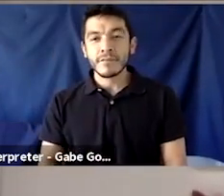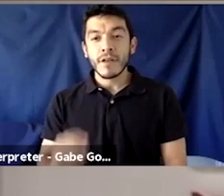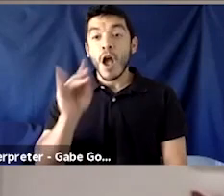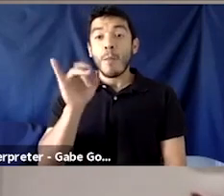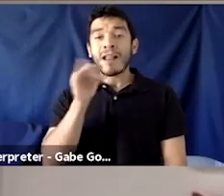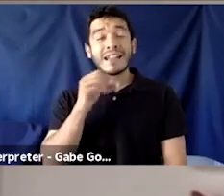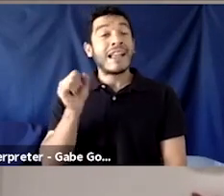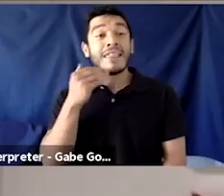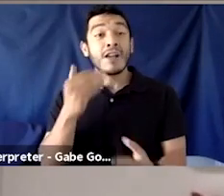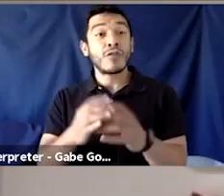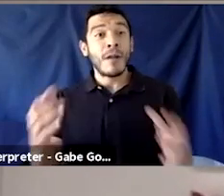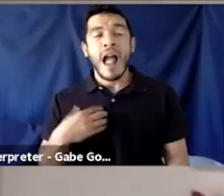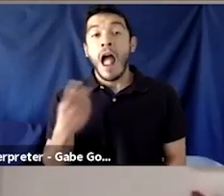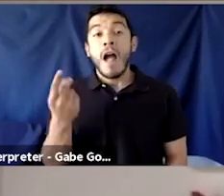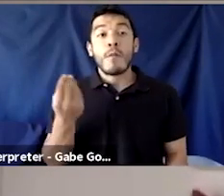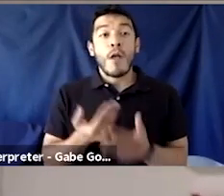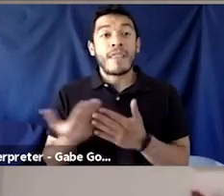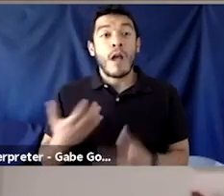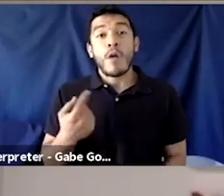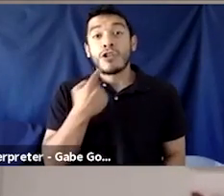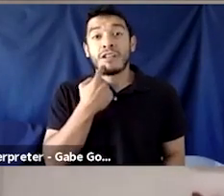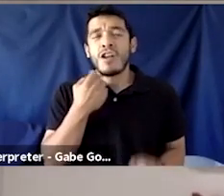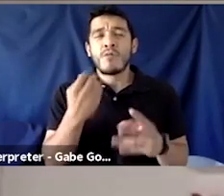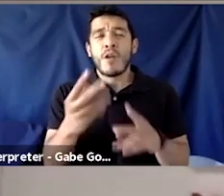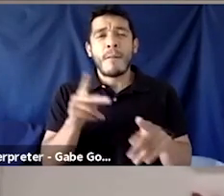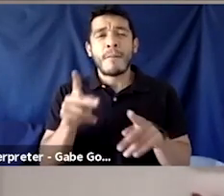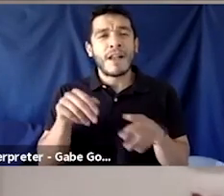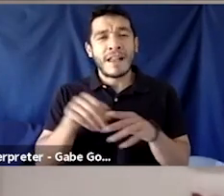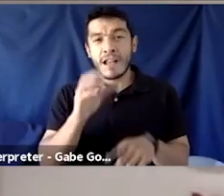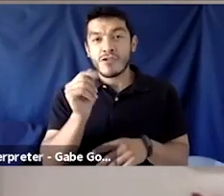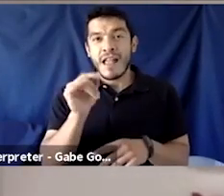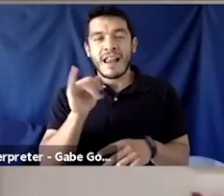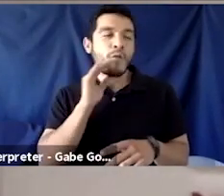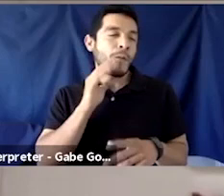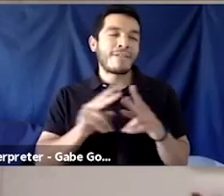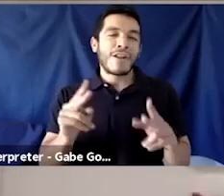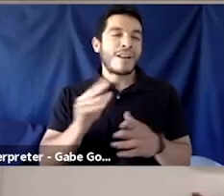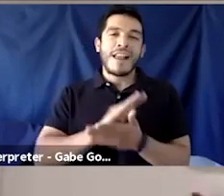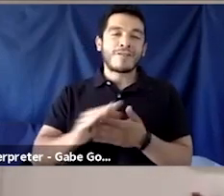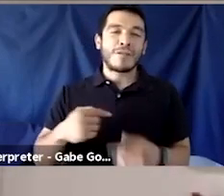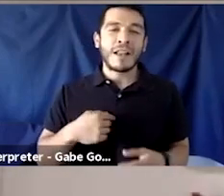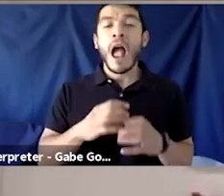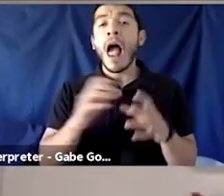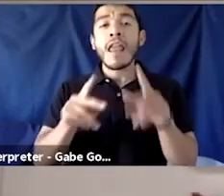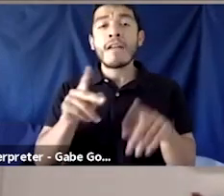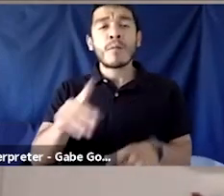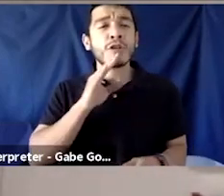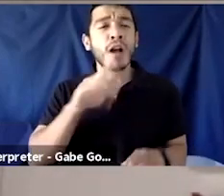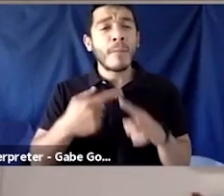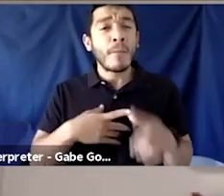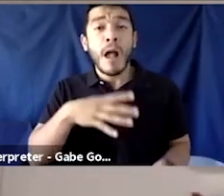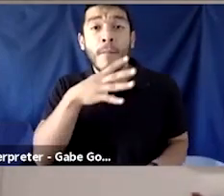all the people in the chat that are being so kind. A lot of them talked about my mom, which I'm sure she will appreciate. She has a book coming out on